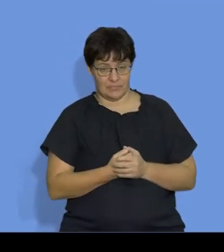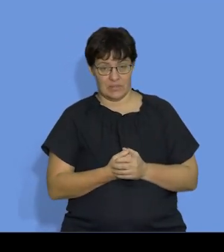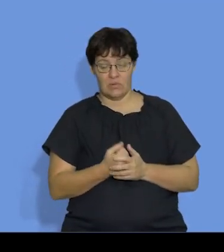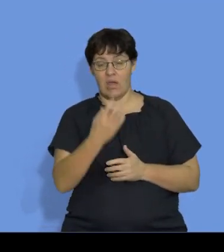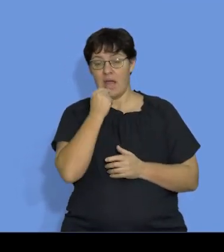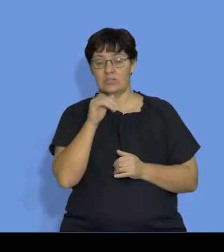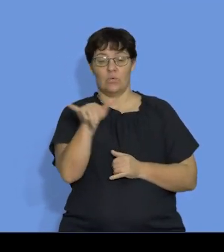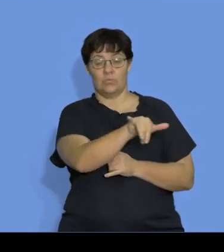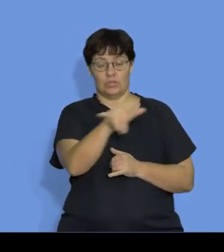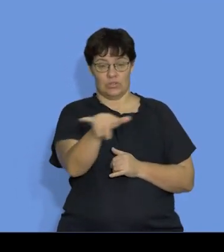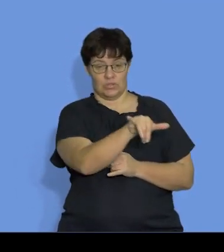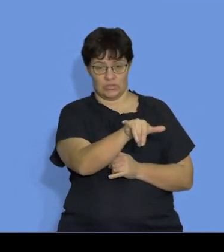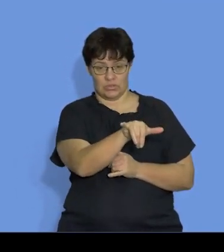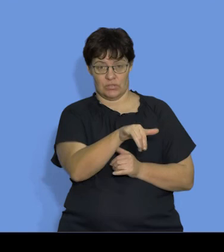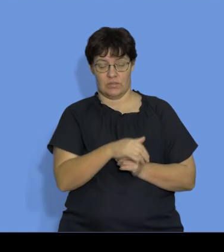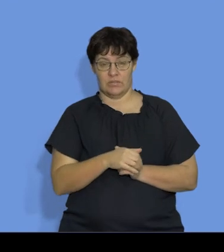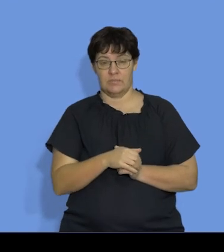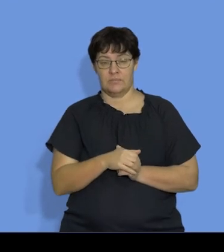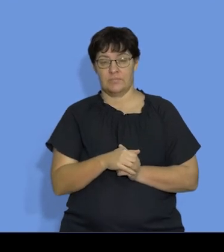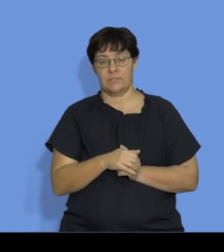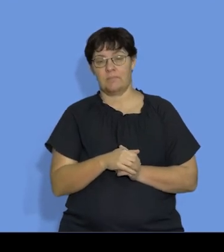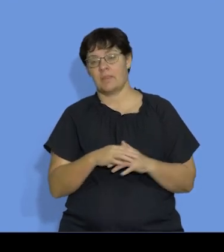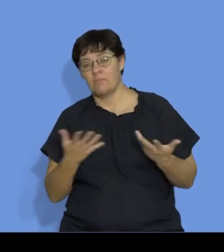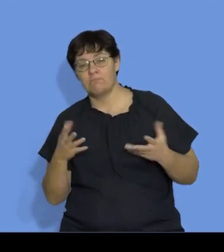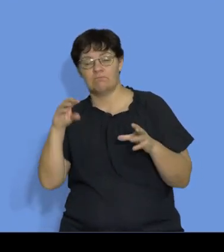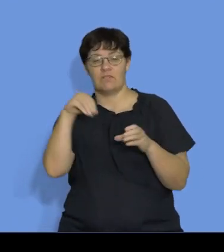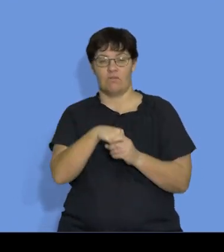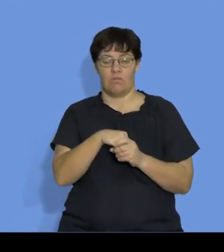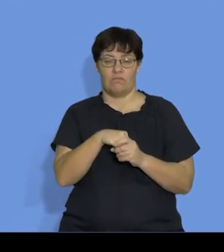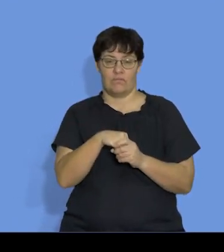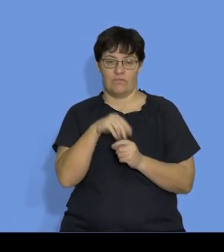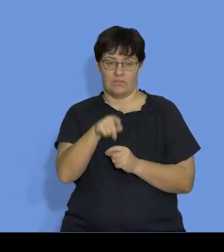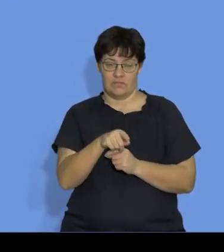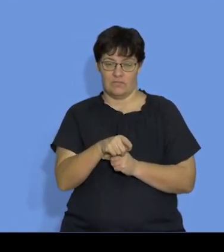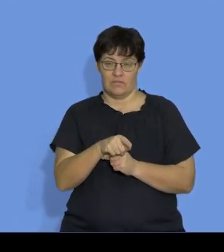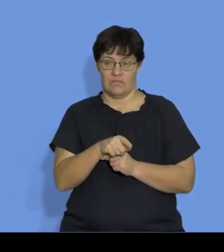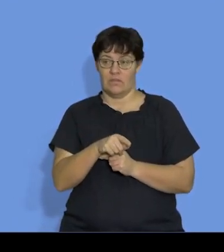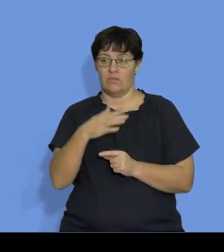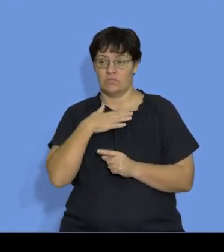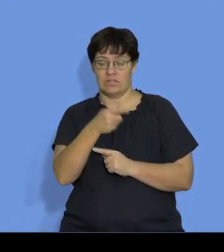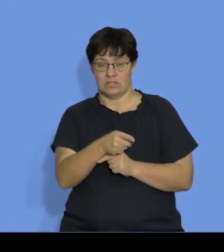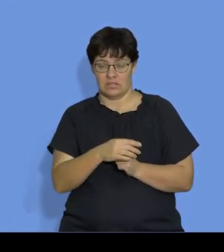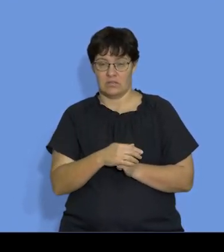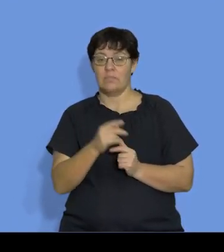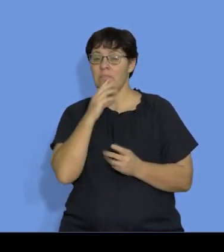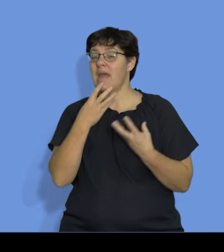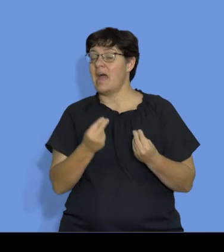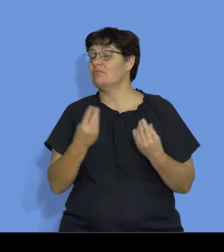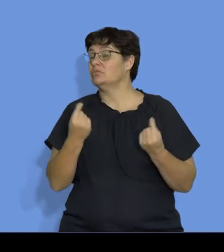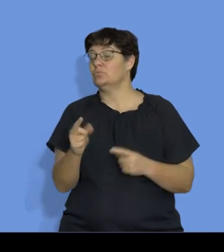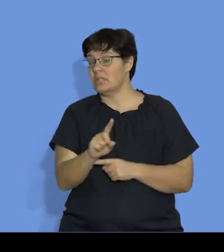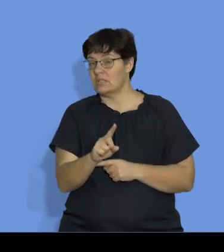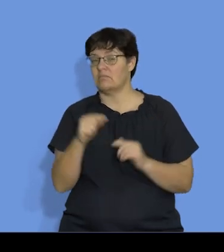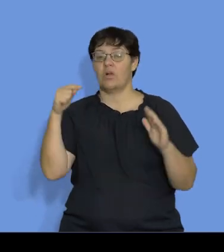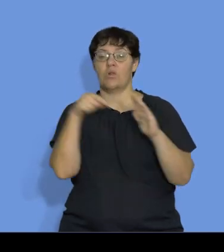are actually are involved in oxidation? And oxidation has to do with loss of